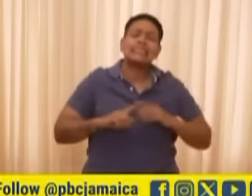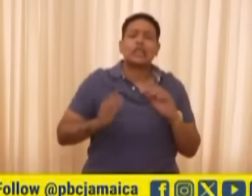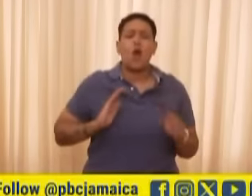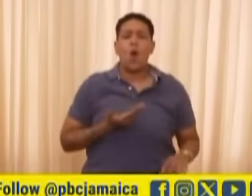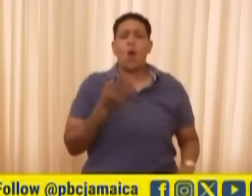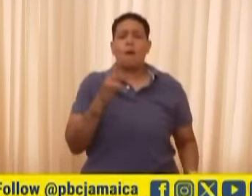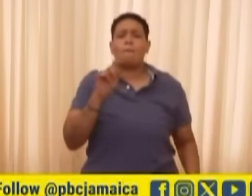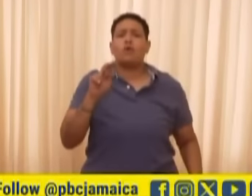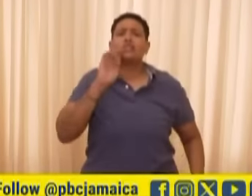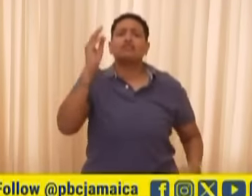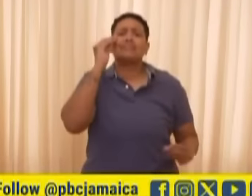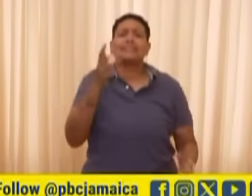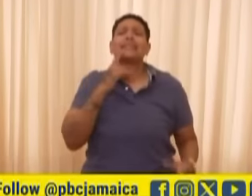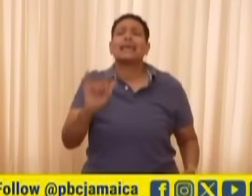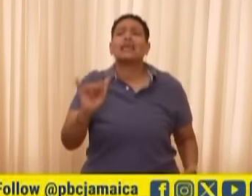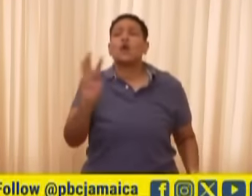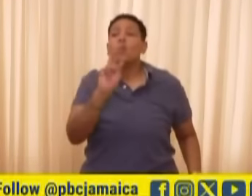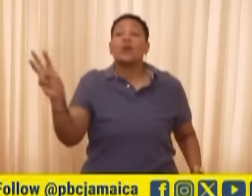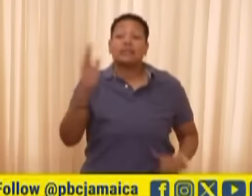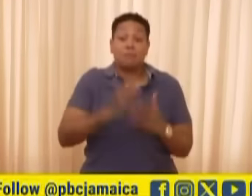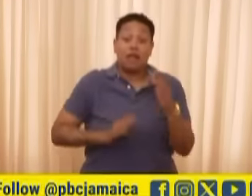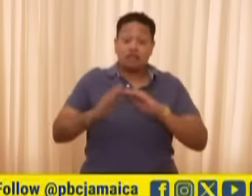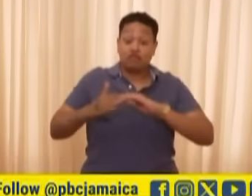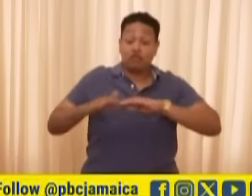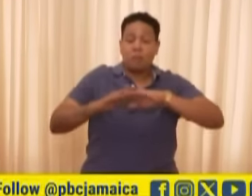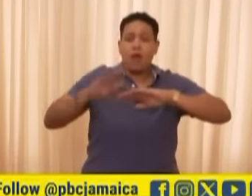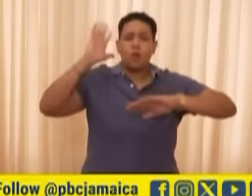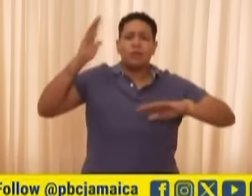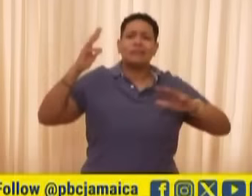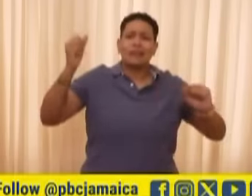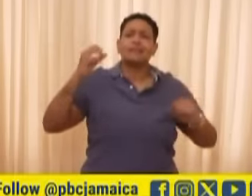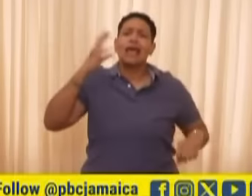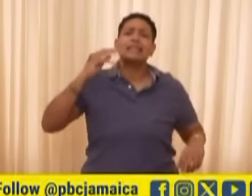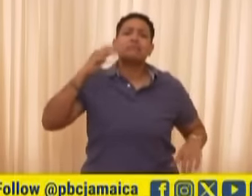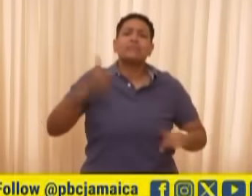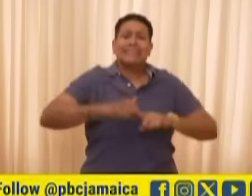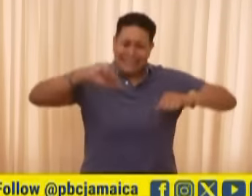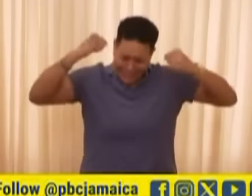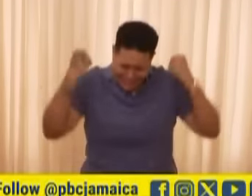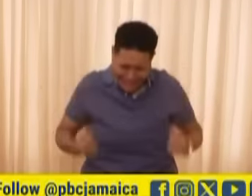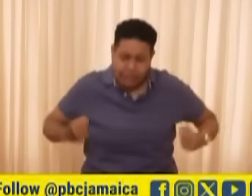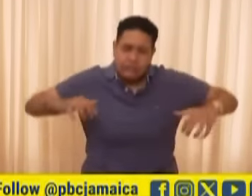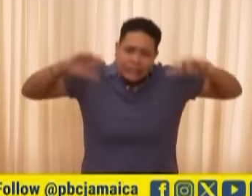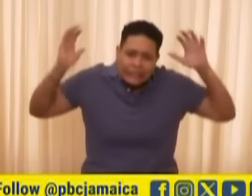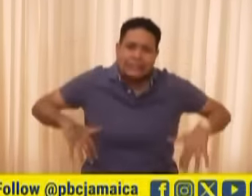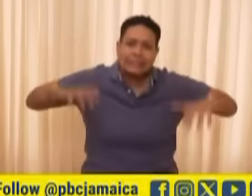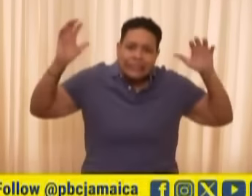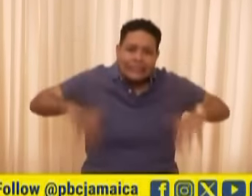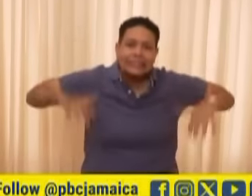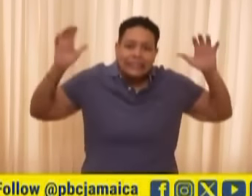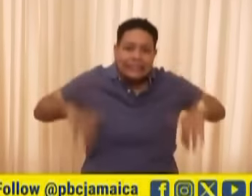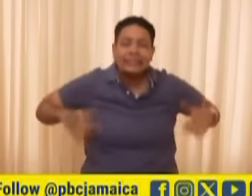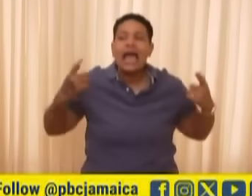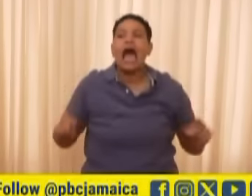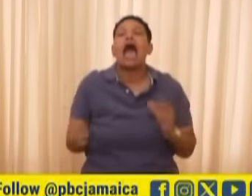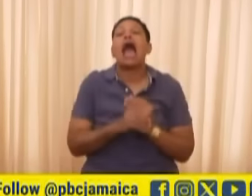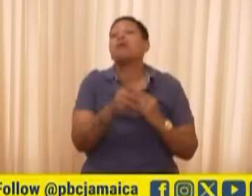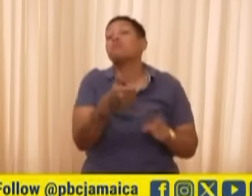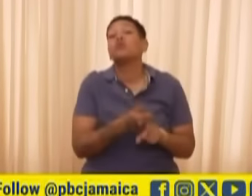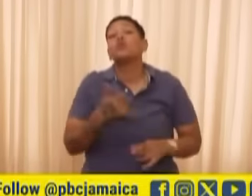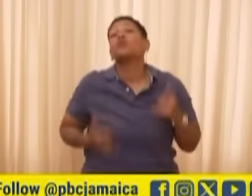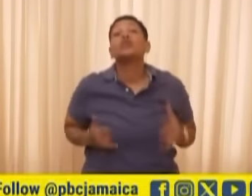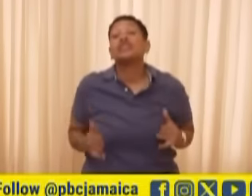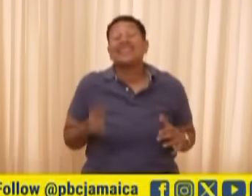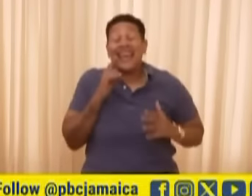had indicated that western parts of the island will also experience significant rainfall, which